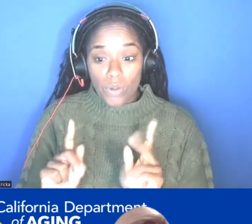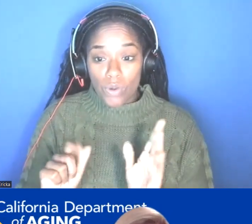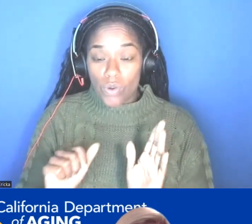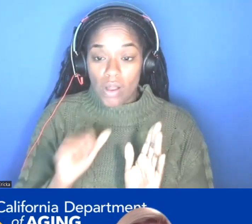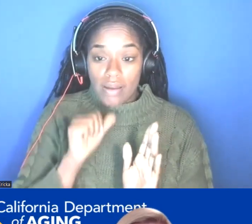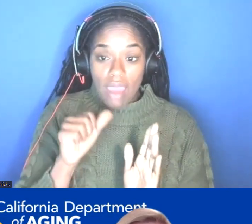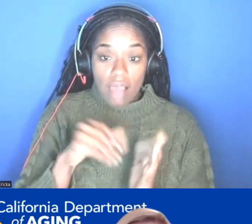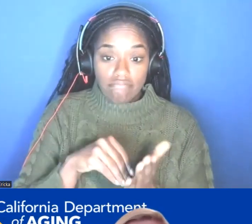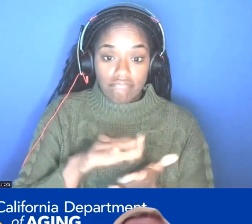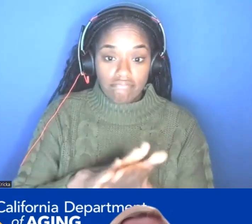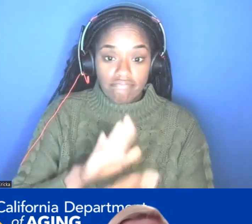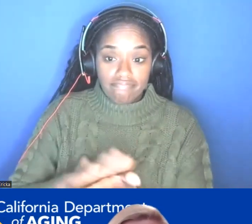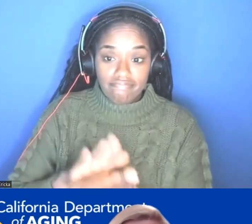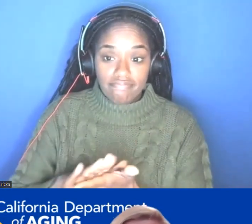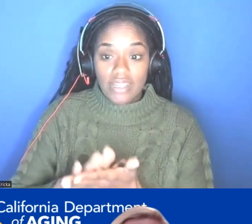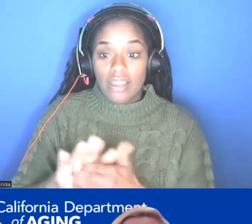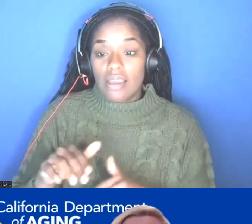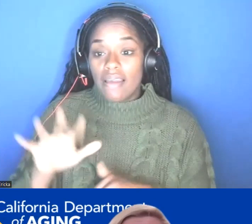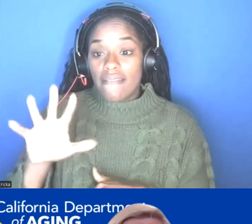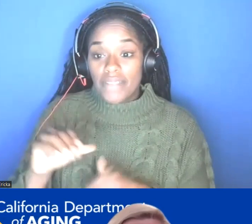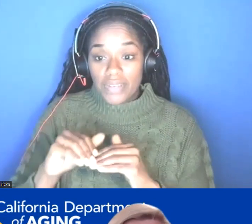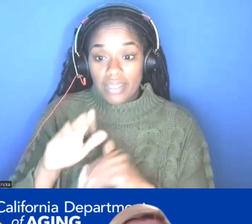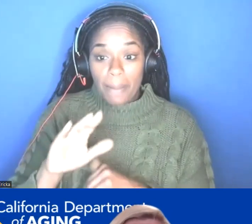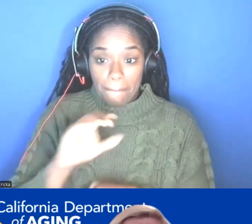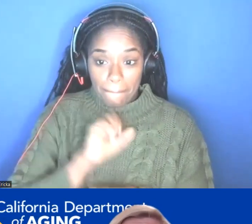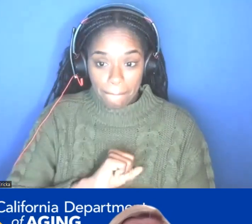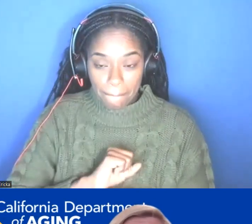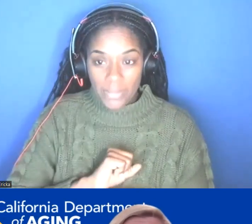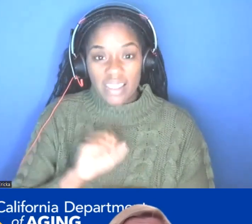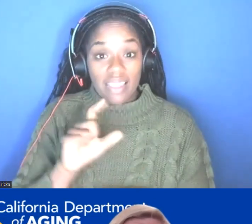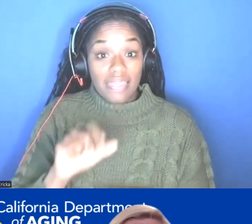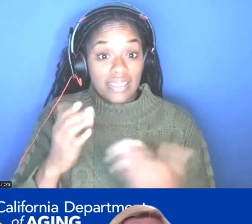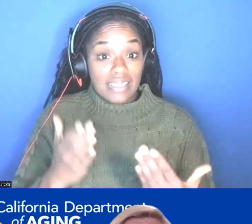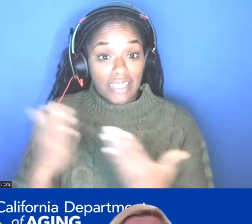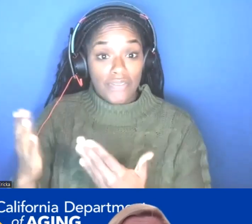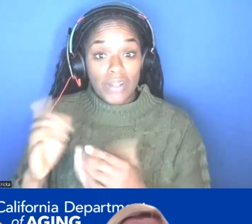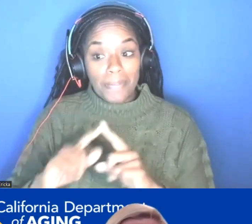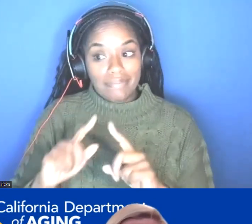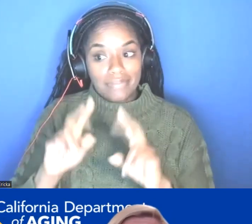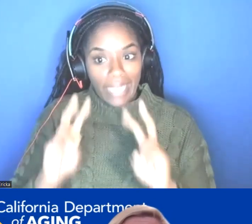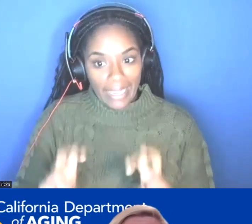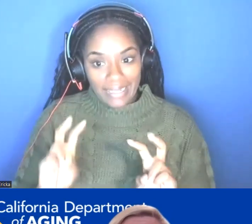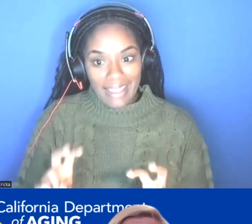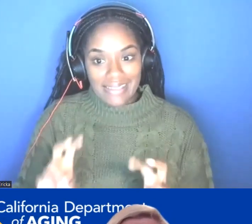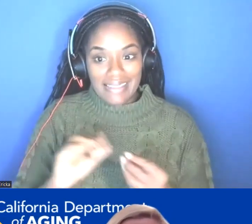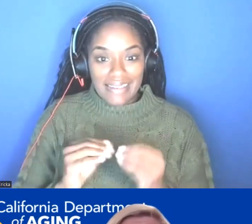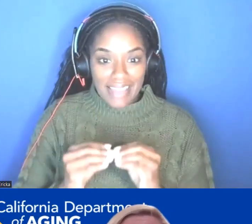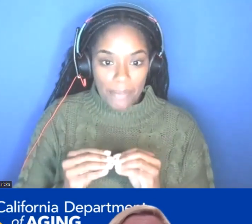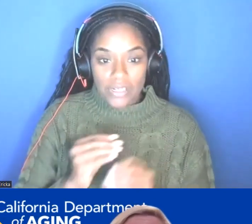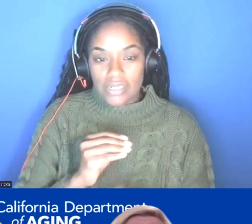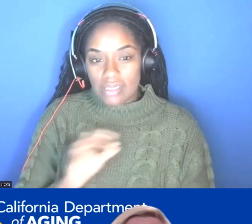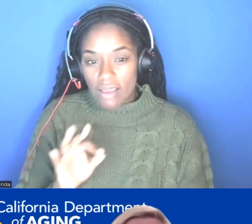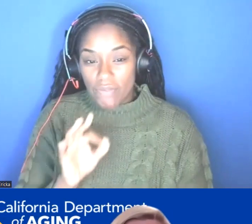above. That's delivering, but it's also analyzing to get the numbers of the uptake and who's